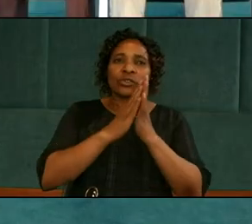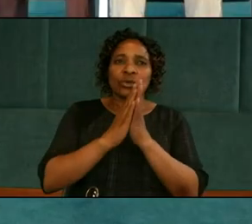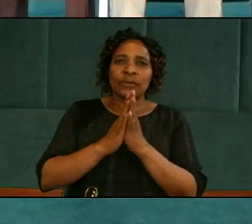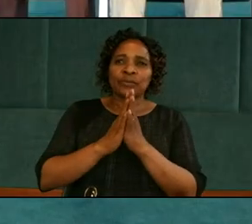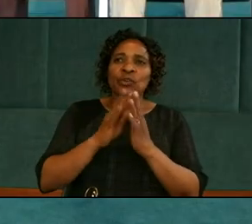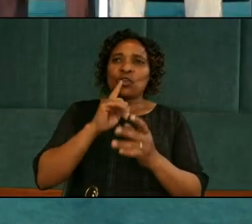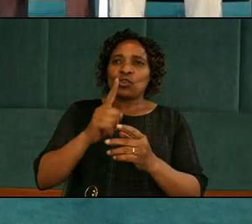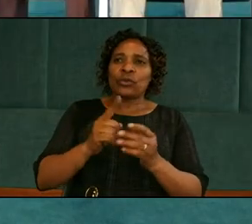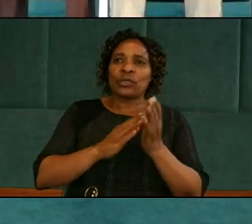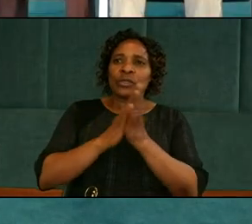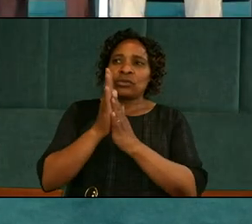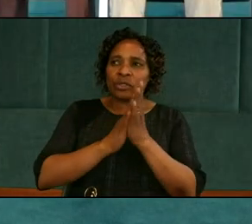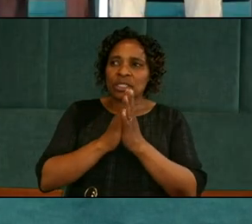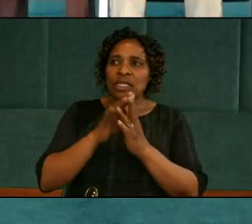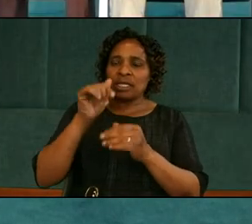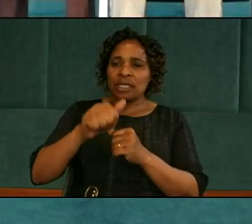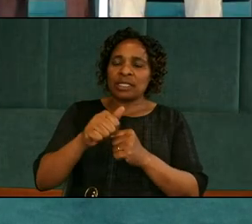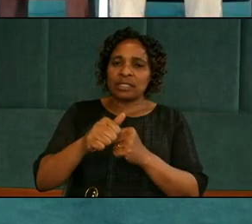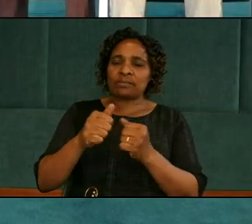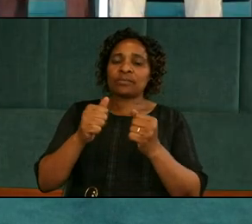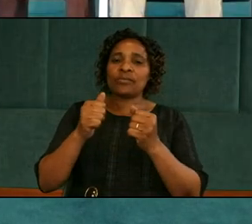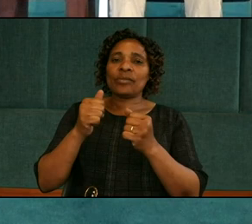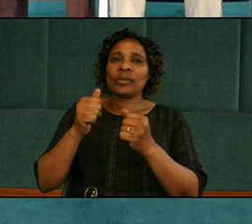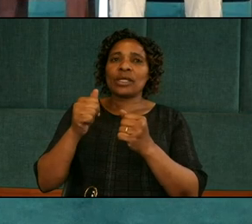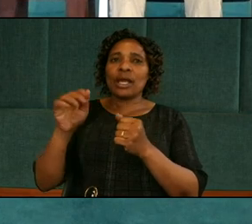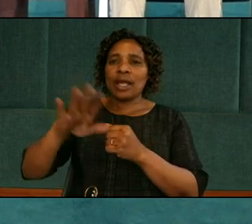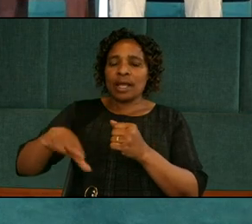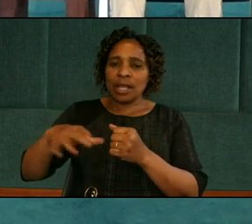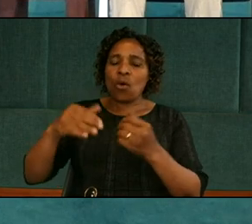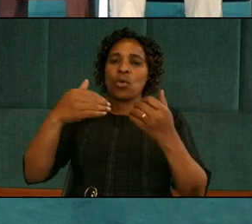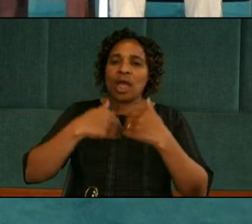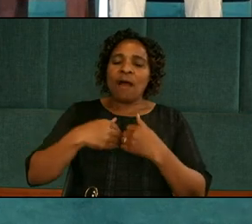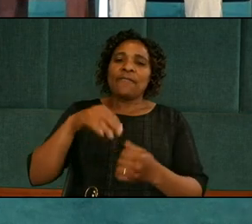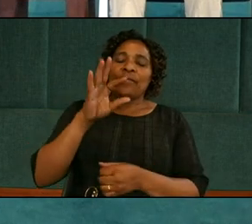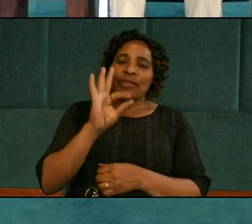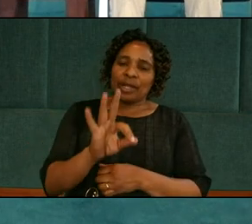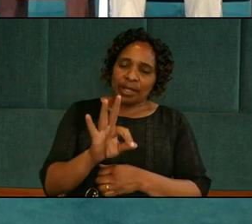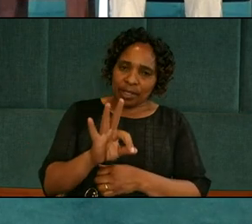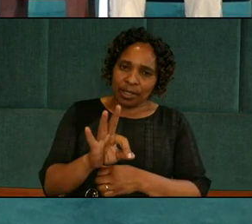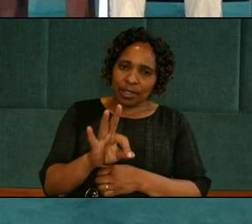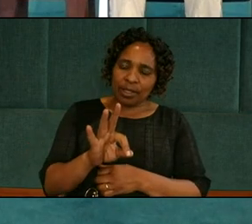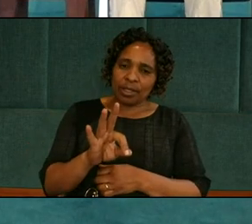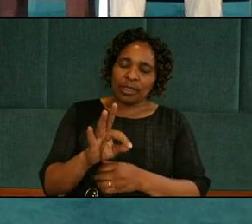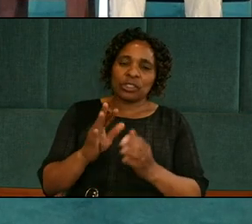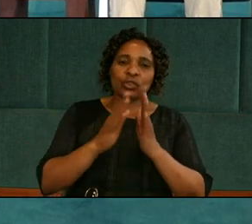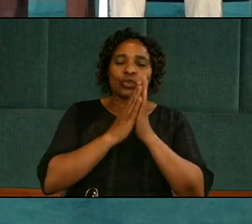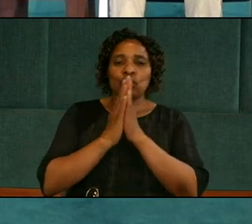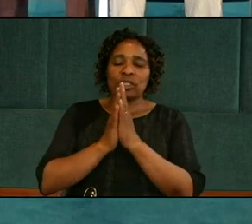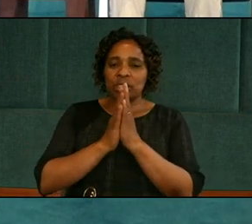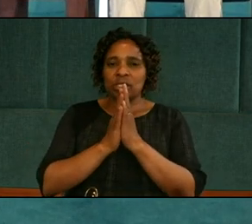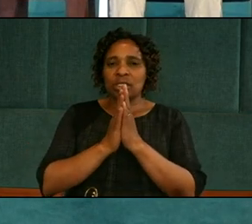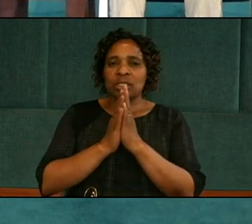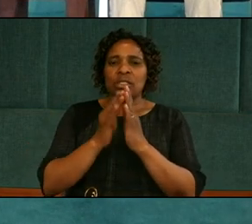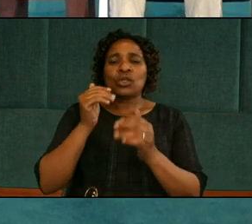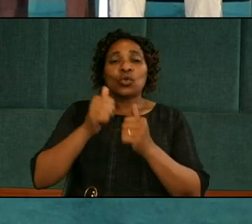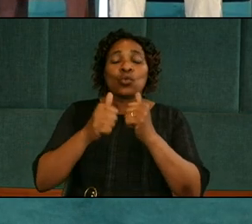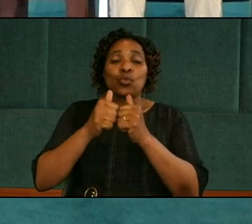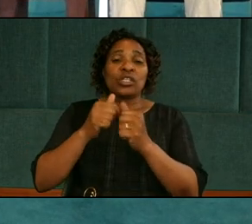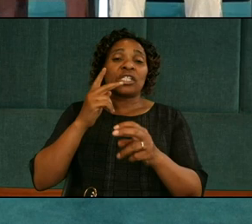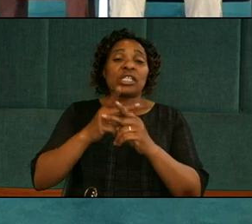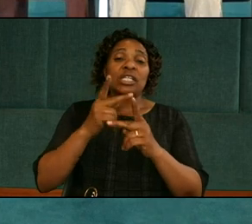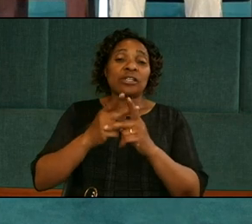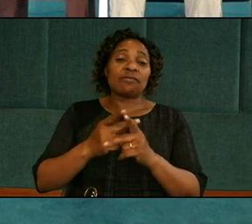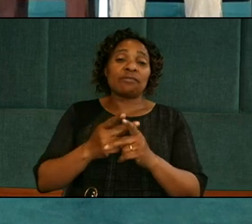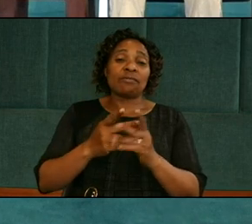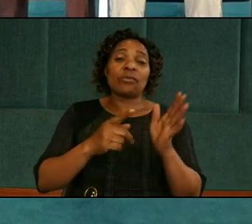So the into the story section, we have three stories that give reference to the